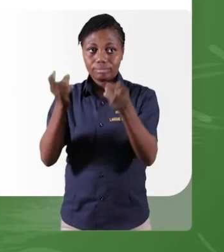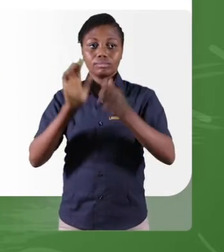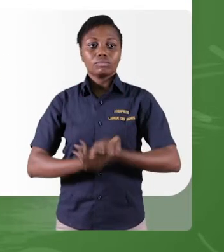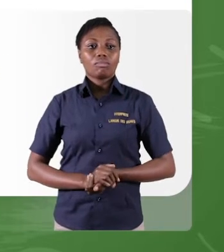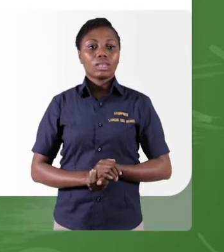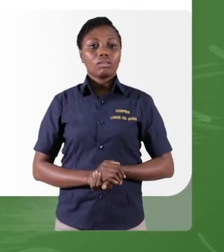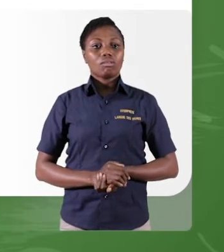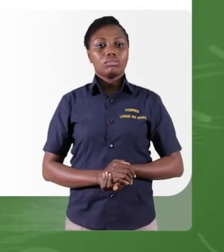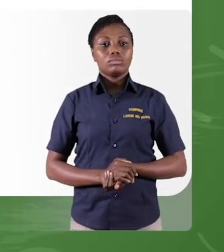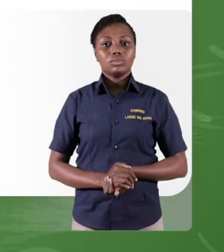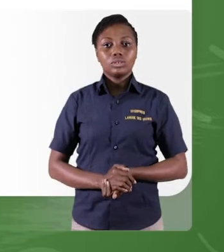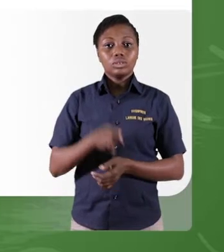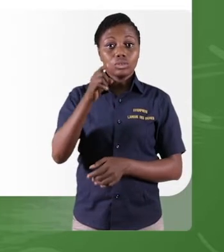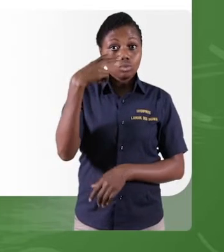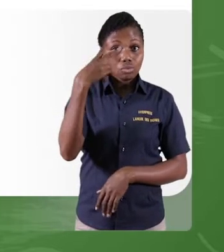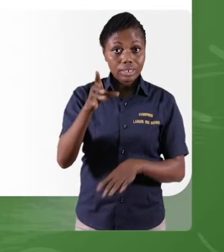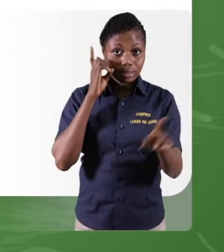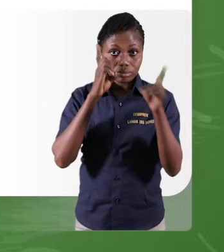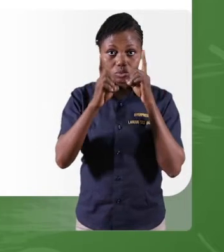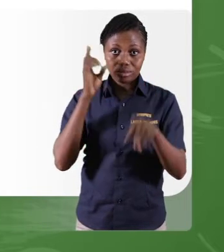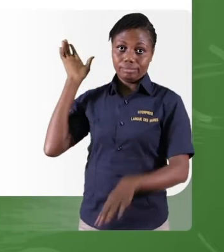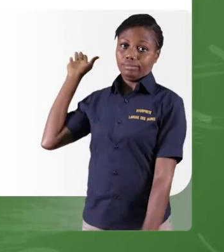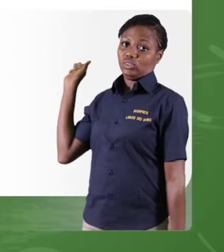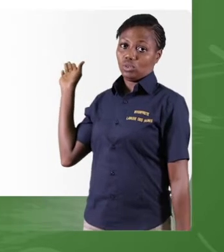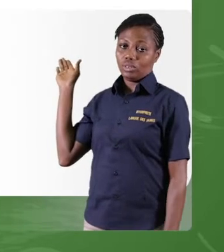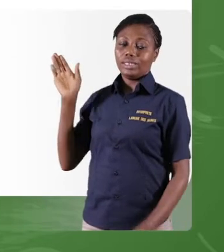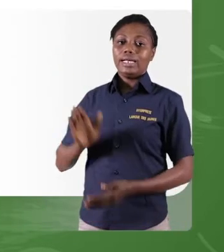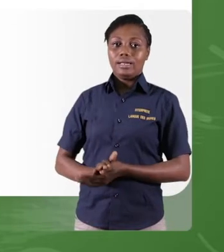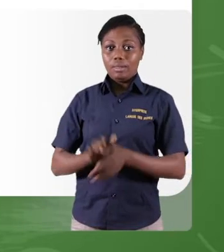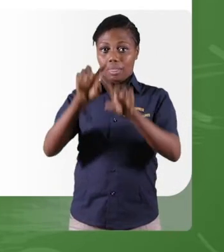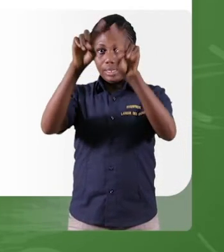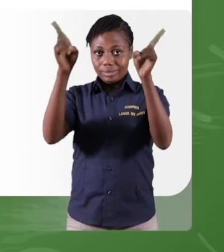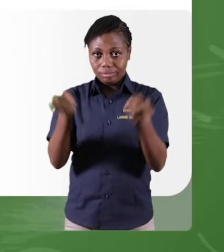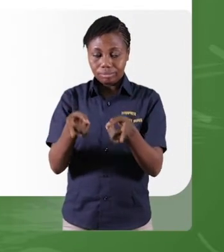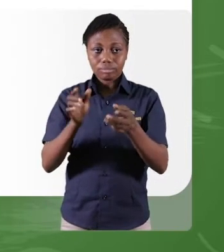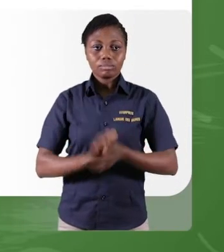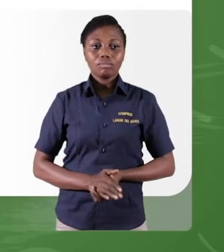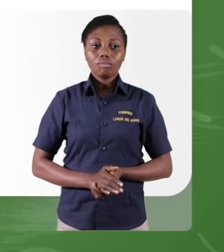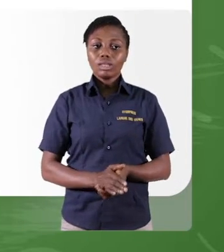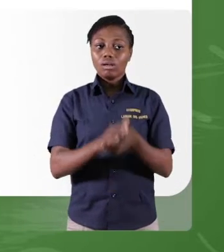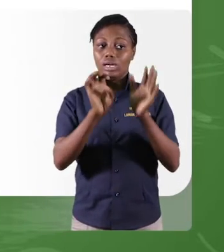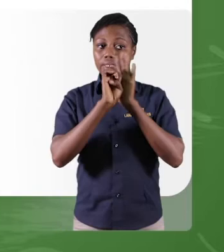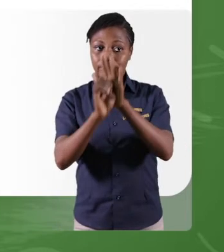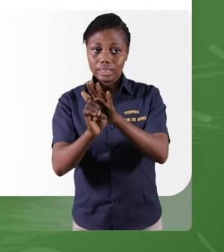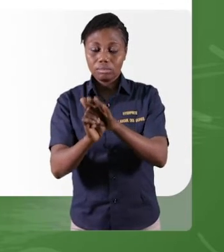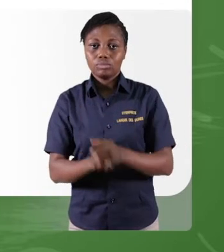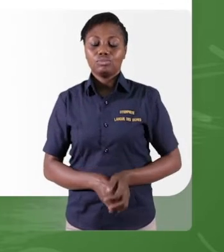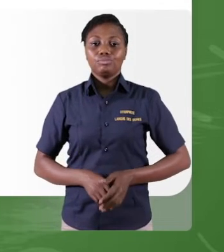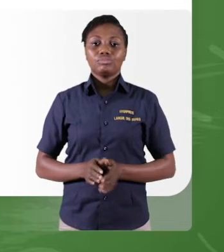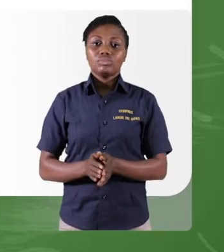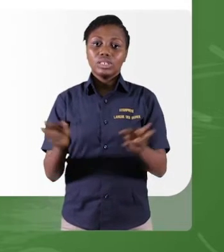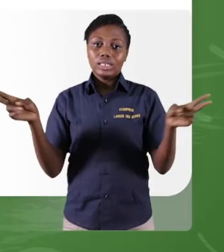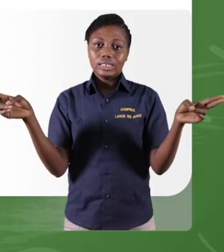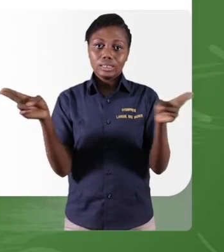So you see, you have the dialogue, and between brackets, you have some clues. For example, the